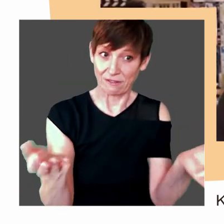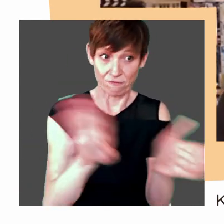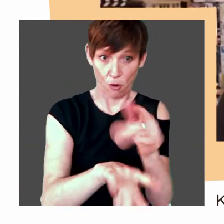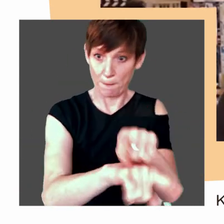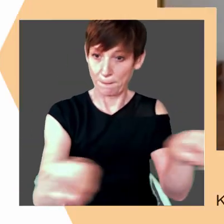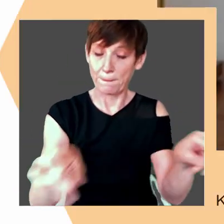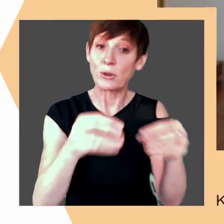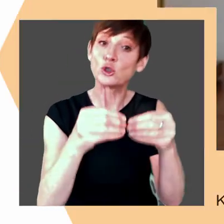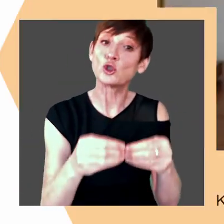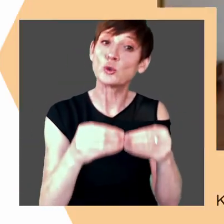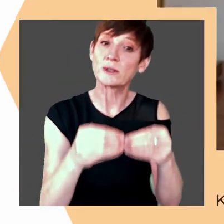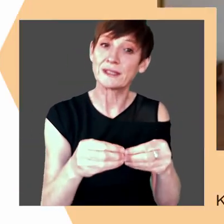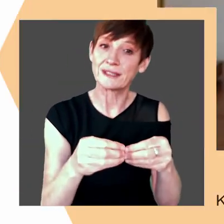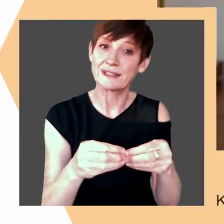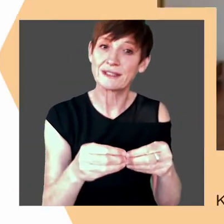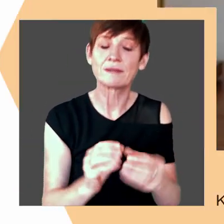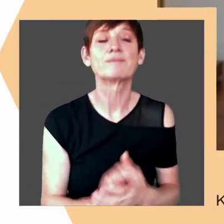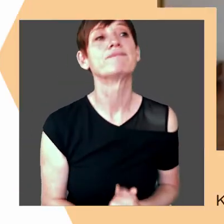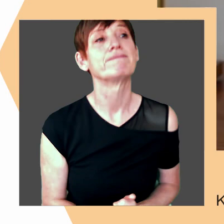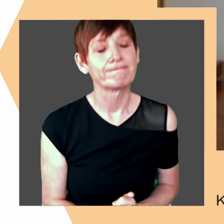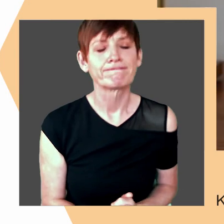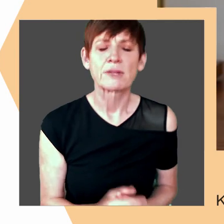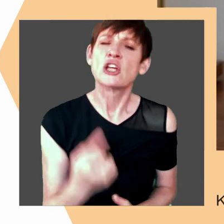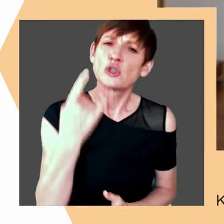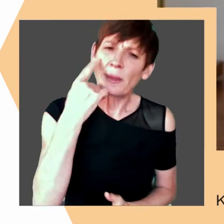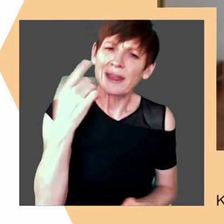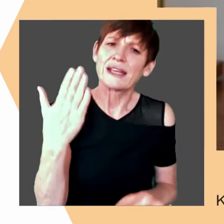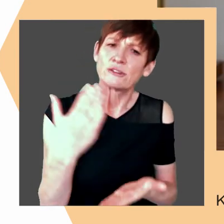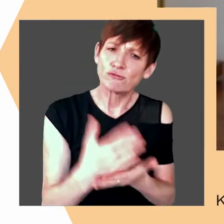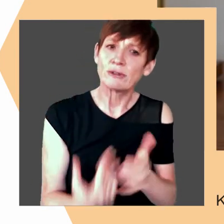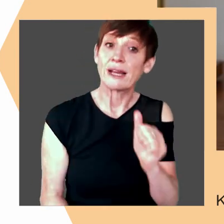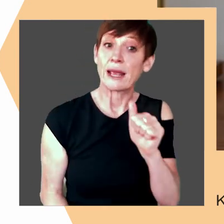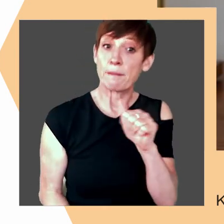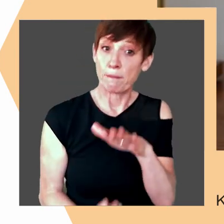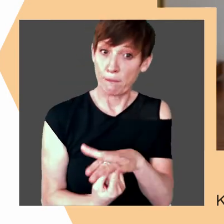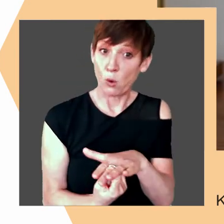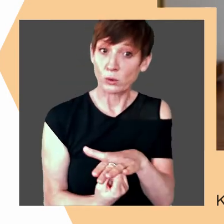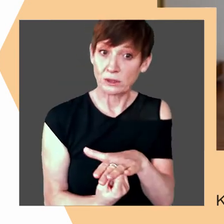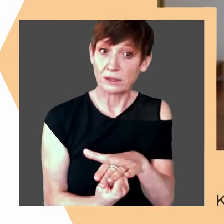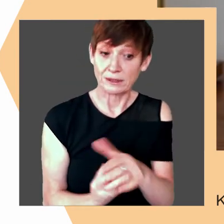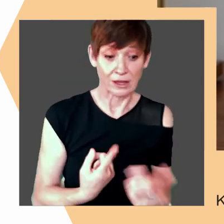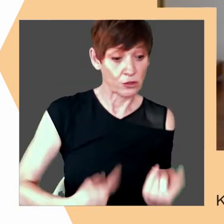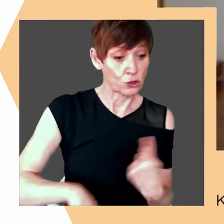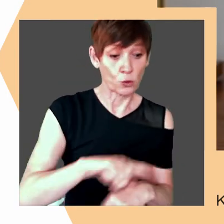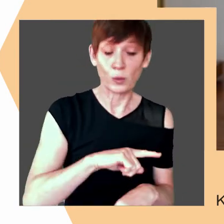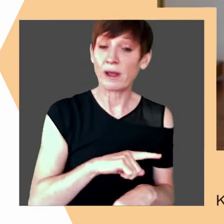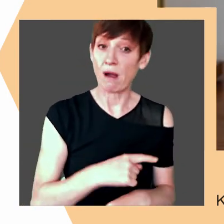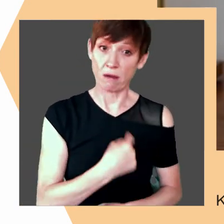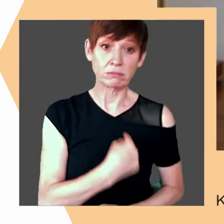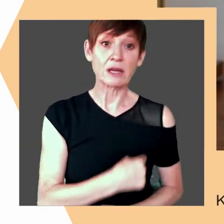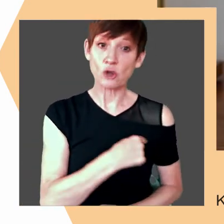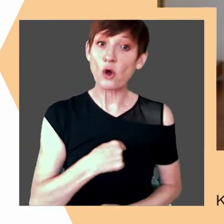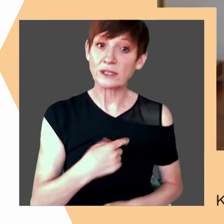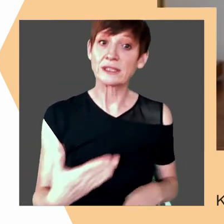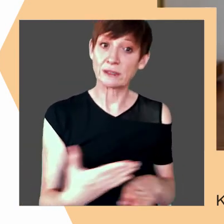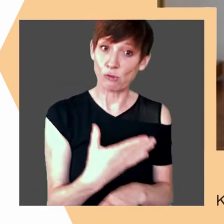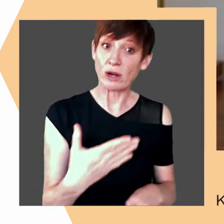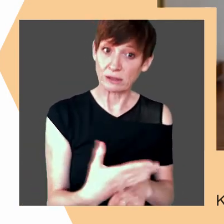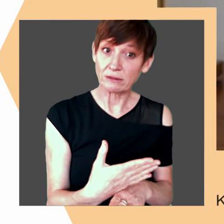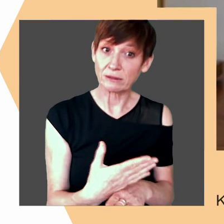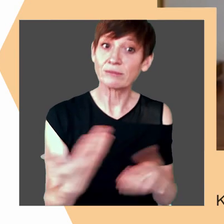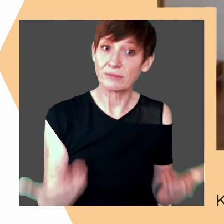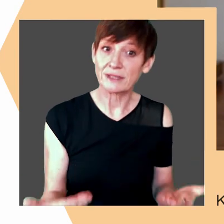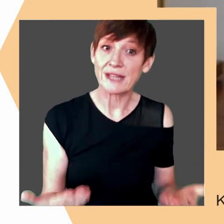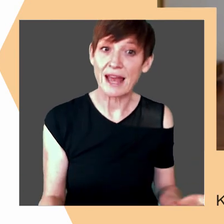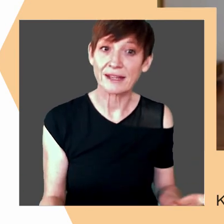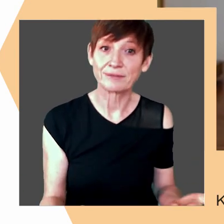students. So I think it's really important, given the context, that we're as honest and as practical as we can be in today's discussion.